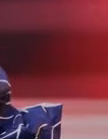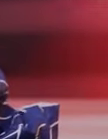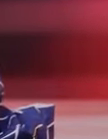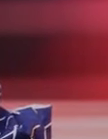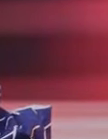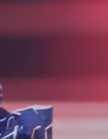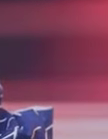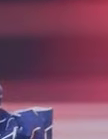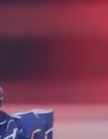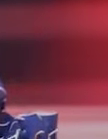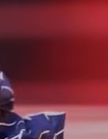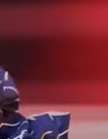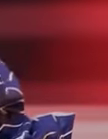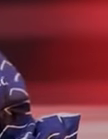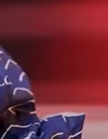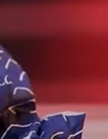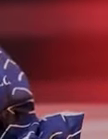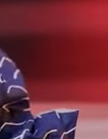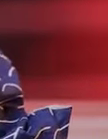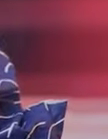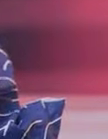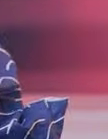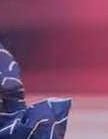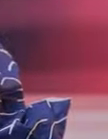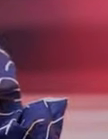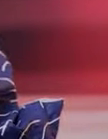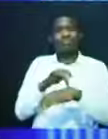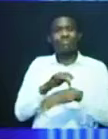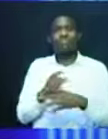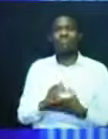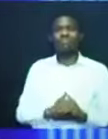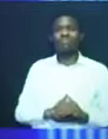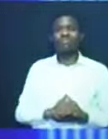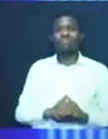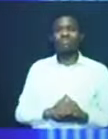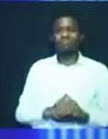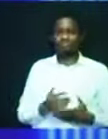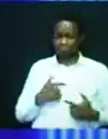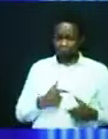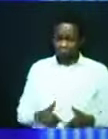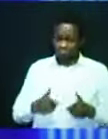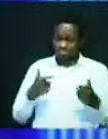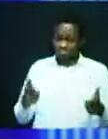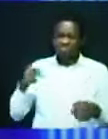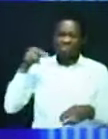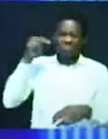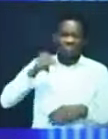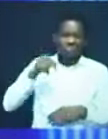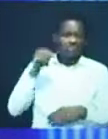Kindly check them out. Thank you for watching. Stay blessed. Our greatest need as